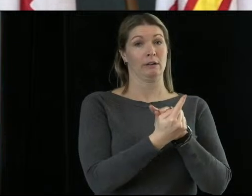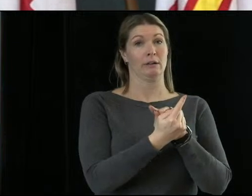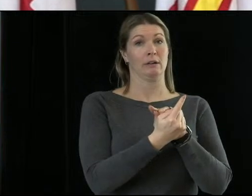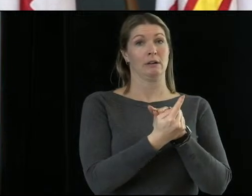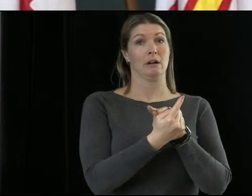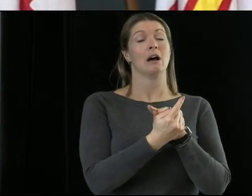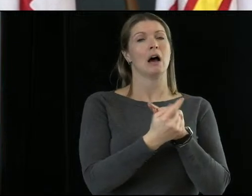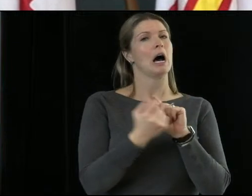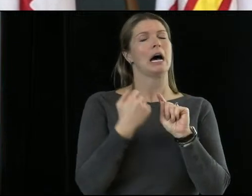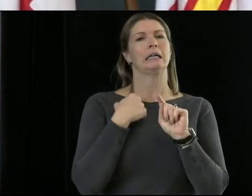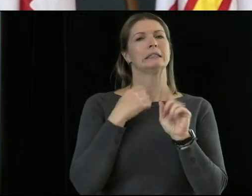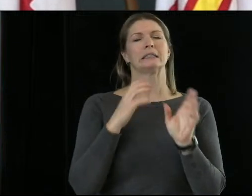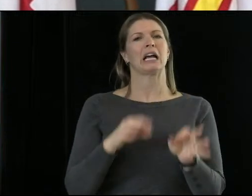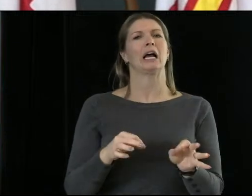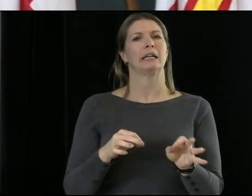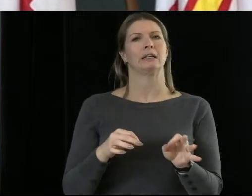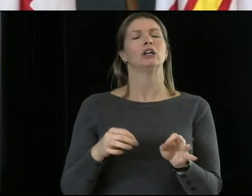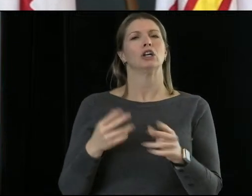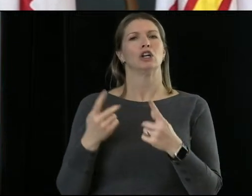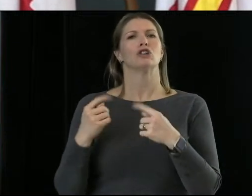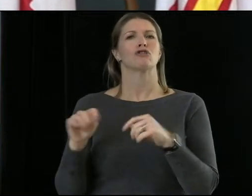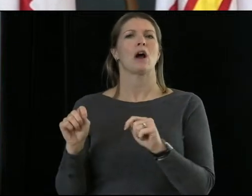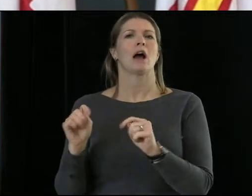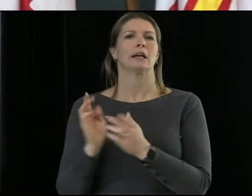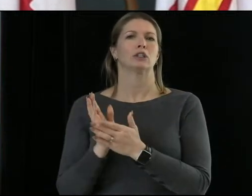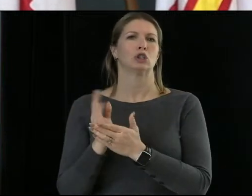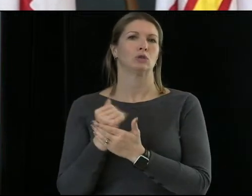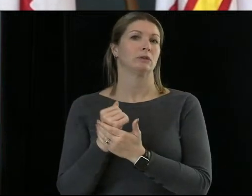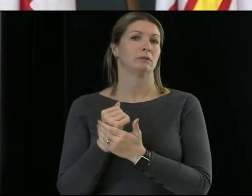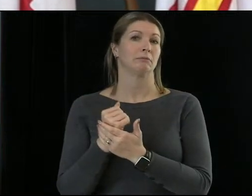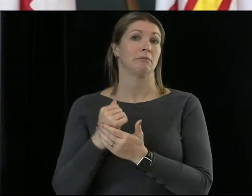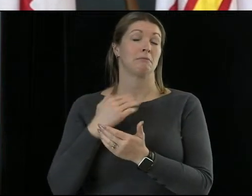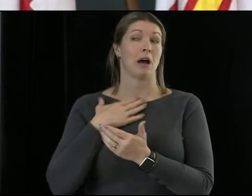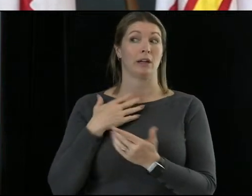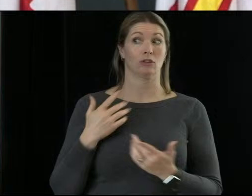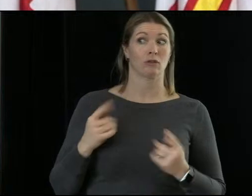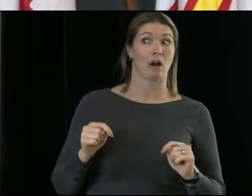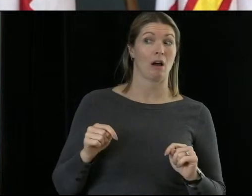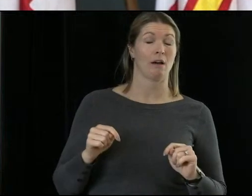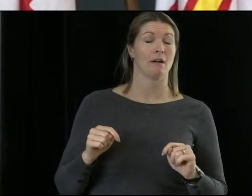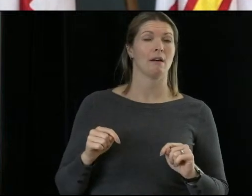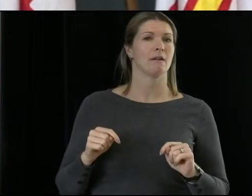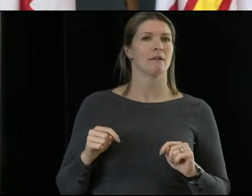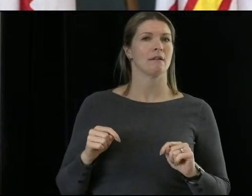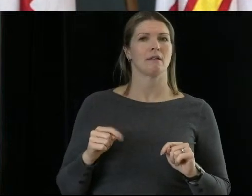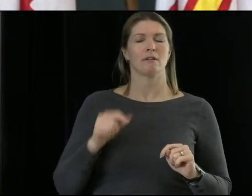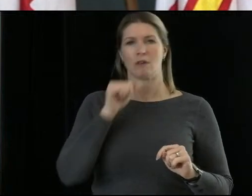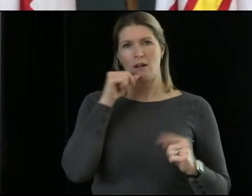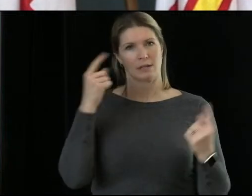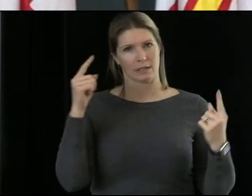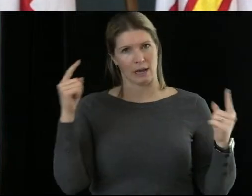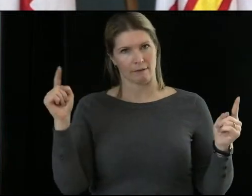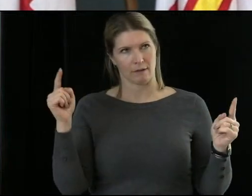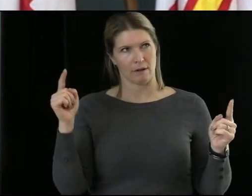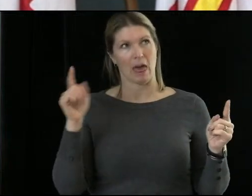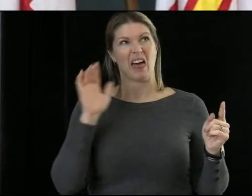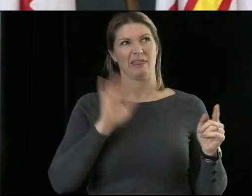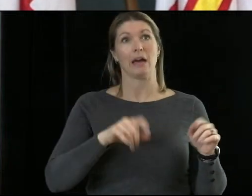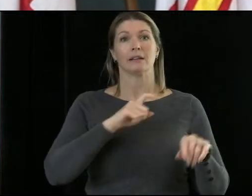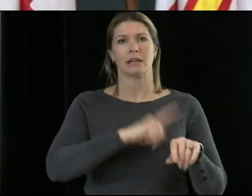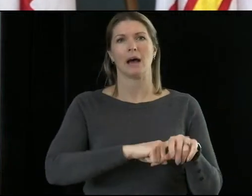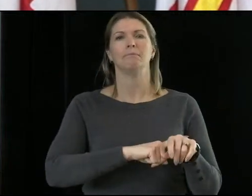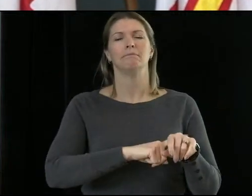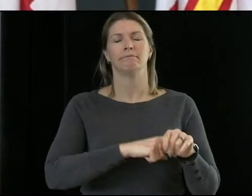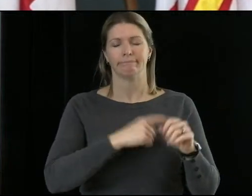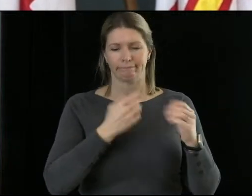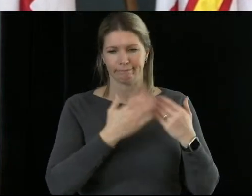attempted suicide. Though my attempt was unsuccessful, it served as a turning point. The activist in me was born.